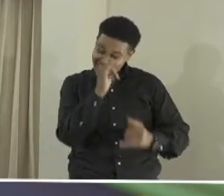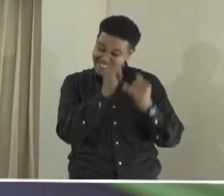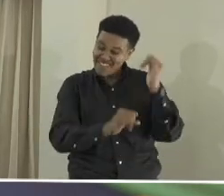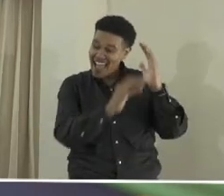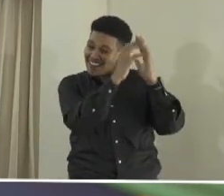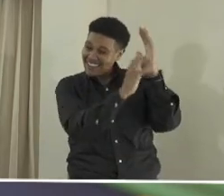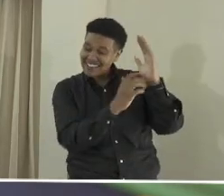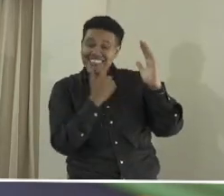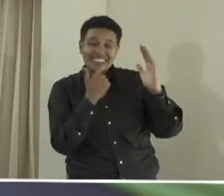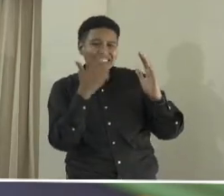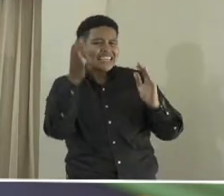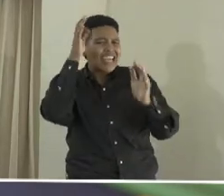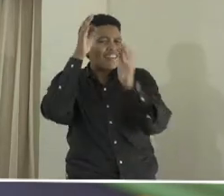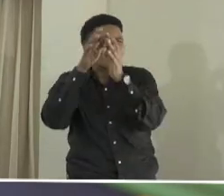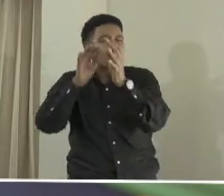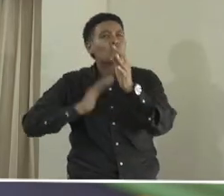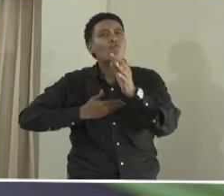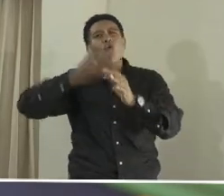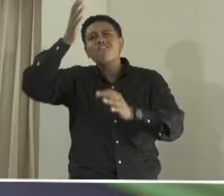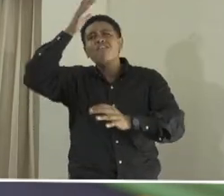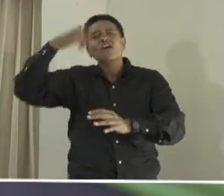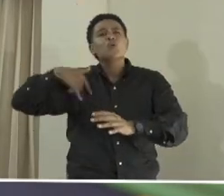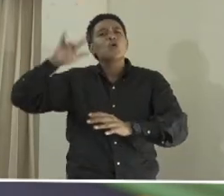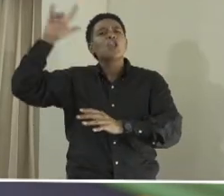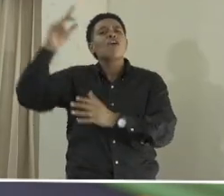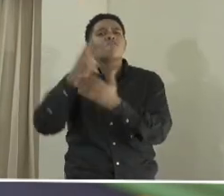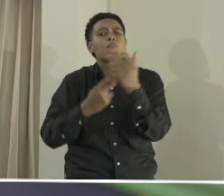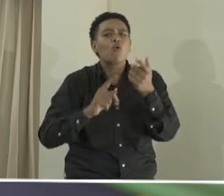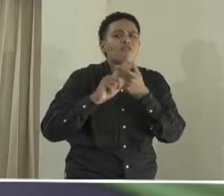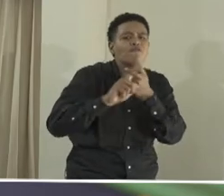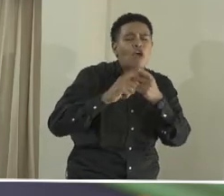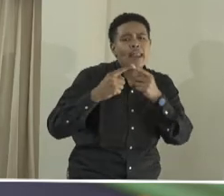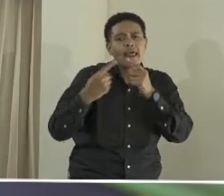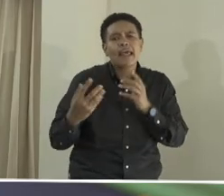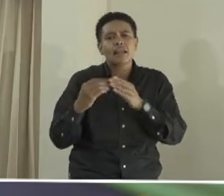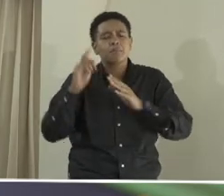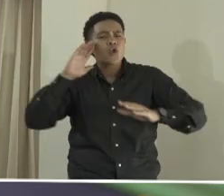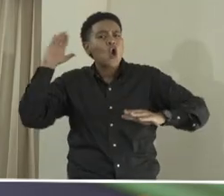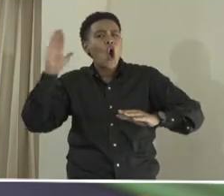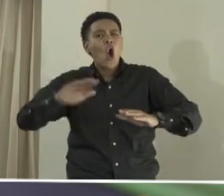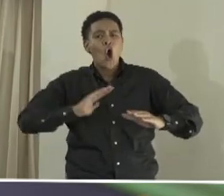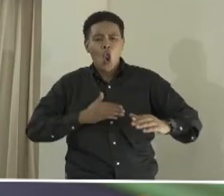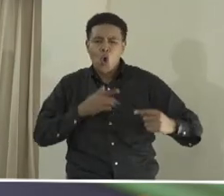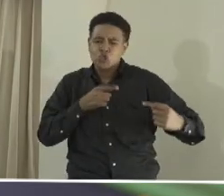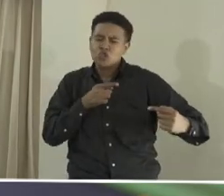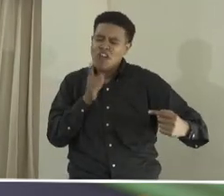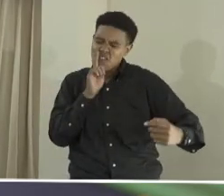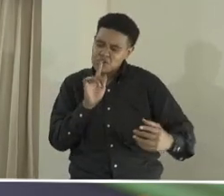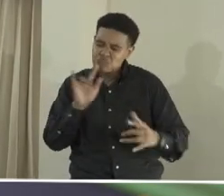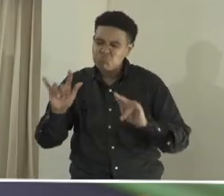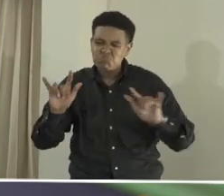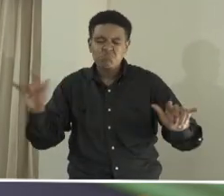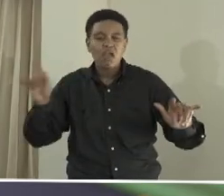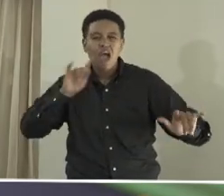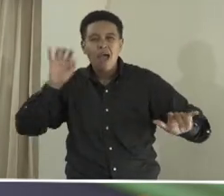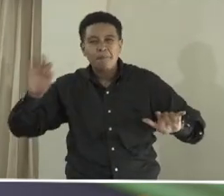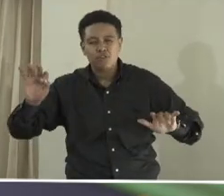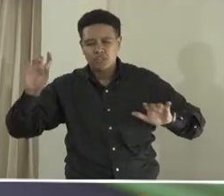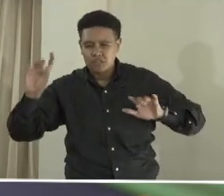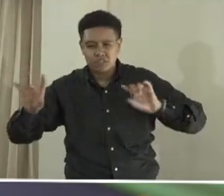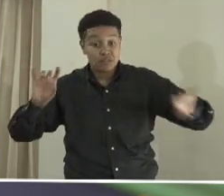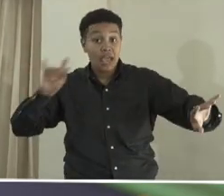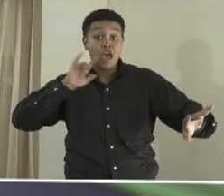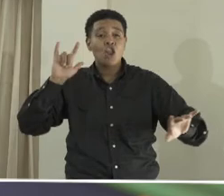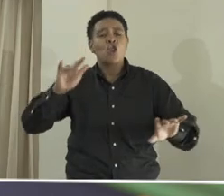of our fathers we will love, both friend and foe in all our strife, and preach thee too as